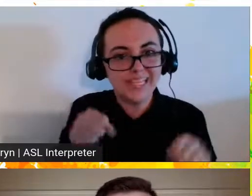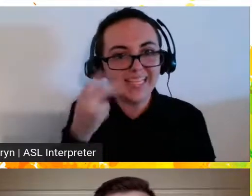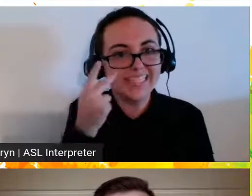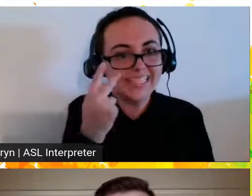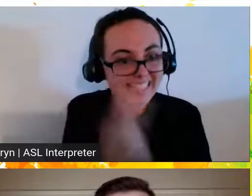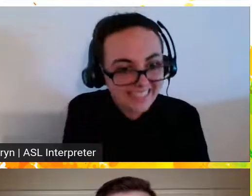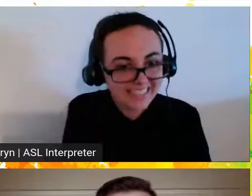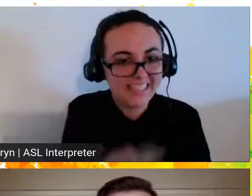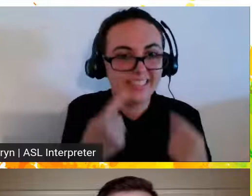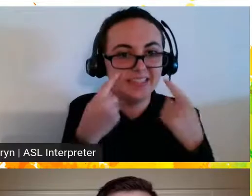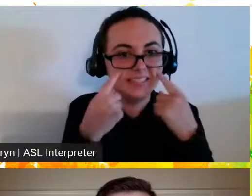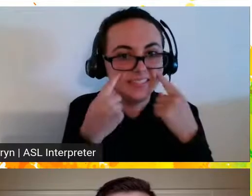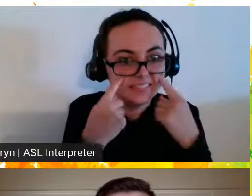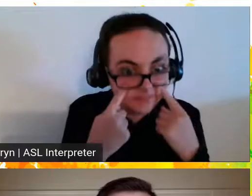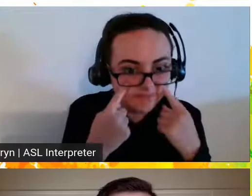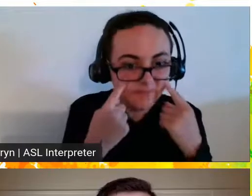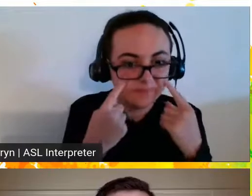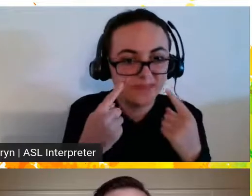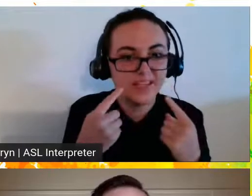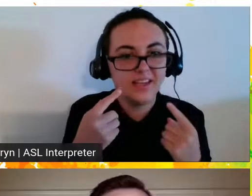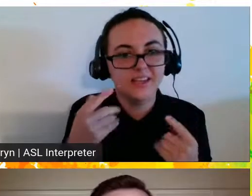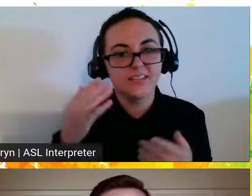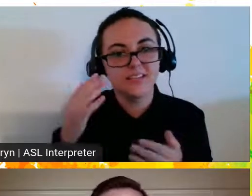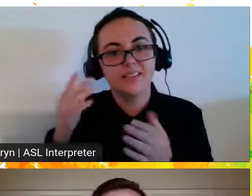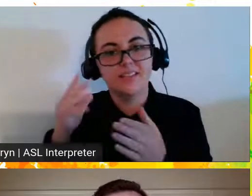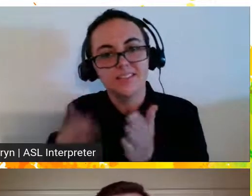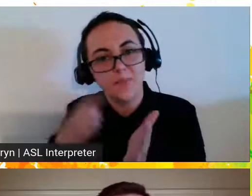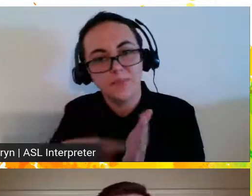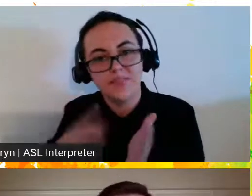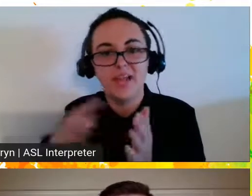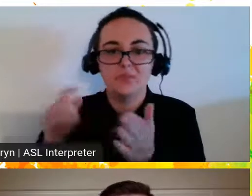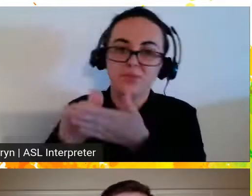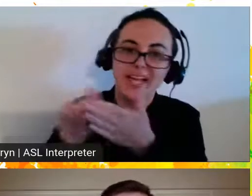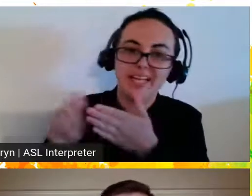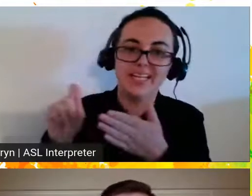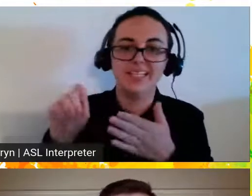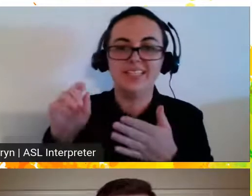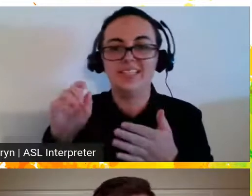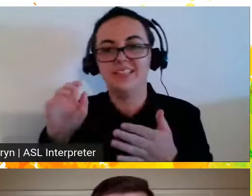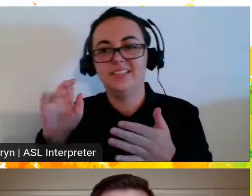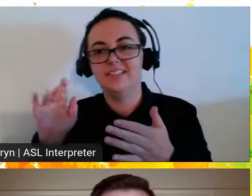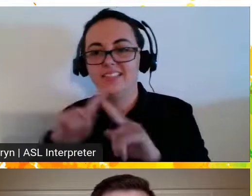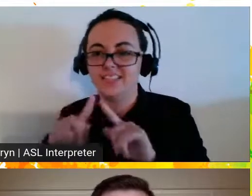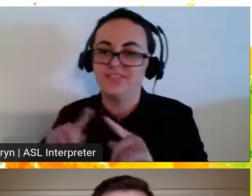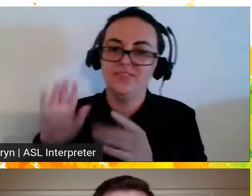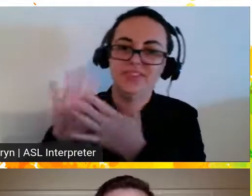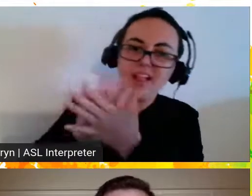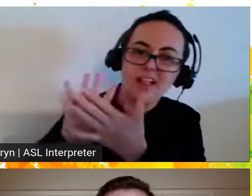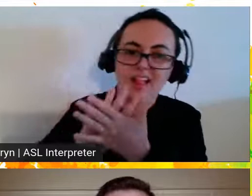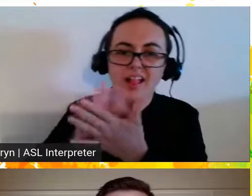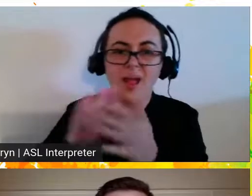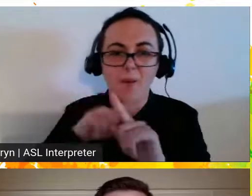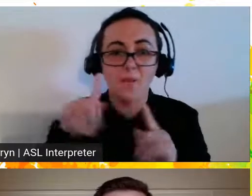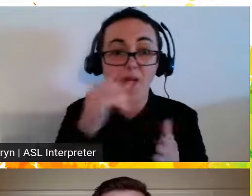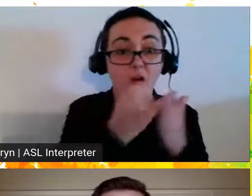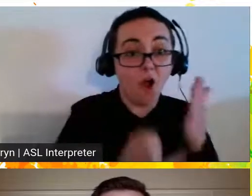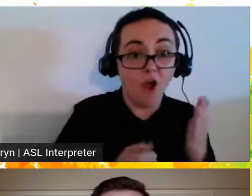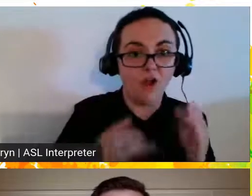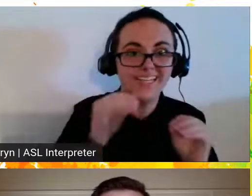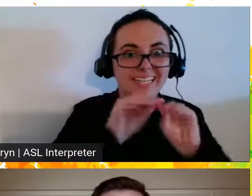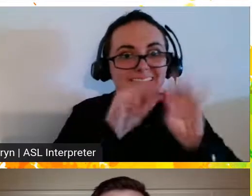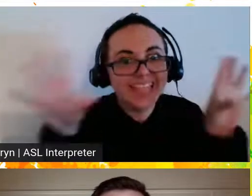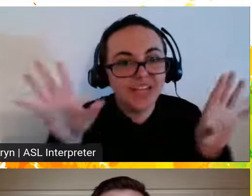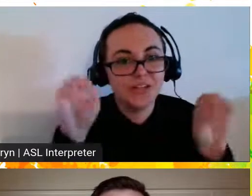But I think the art in many ways is our best window into that history. Very enlightening,